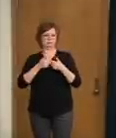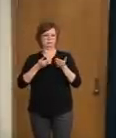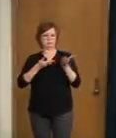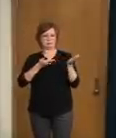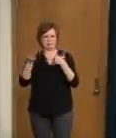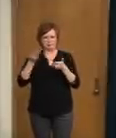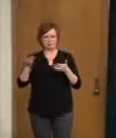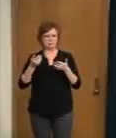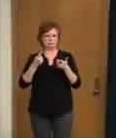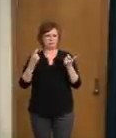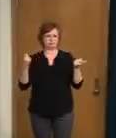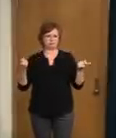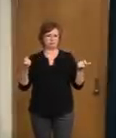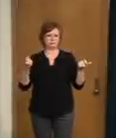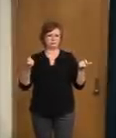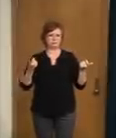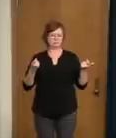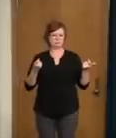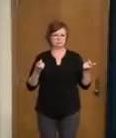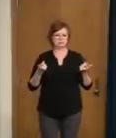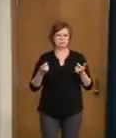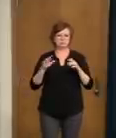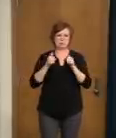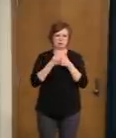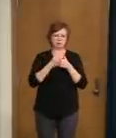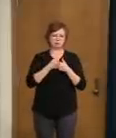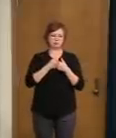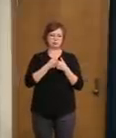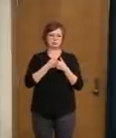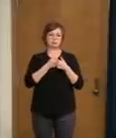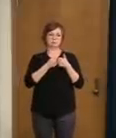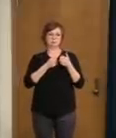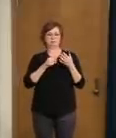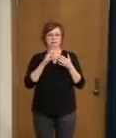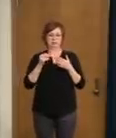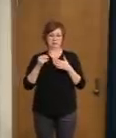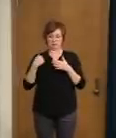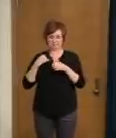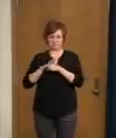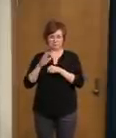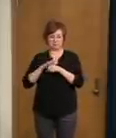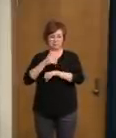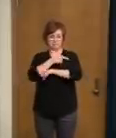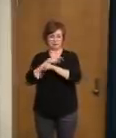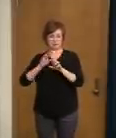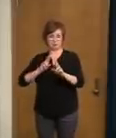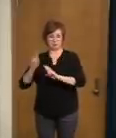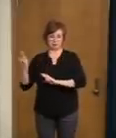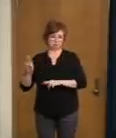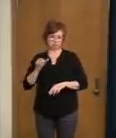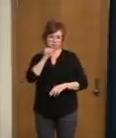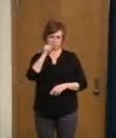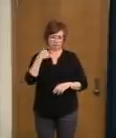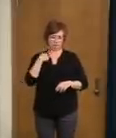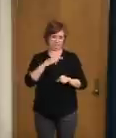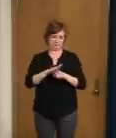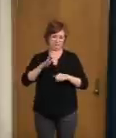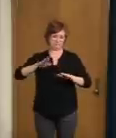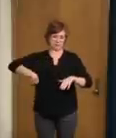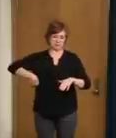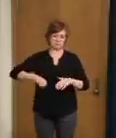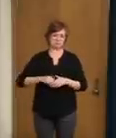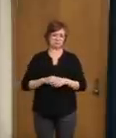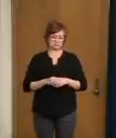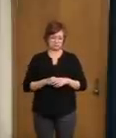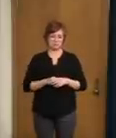and delivering the vaccine across the province. And then of course the availability of supply, which is which varies. So this